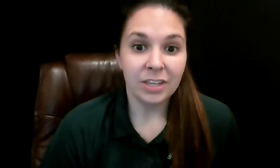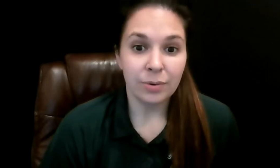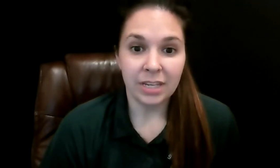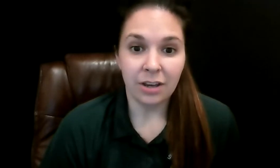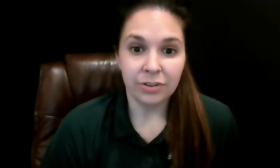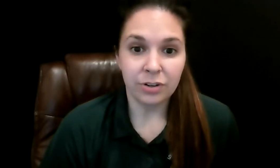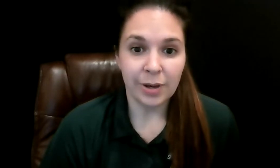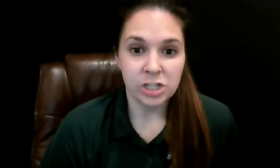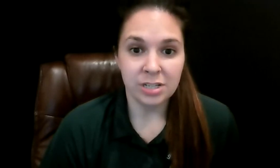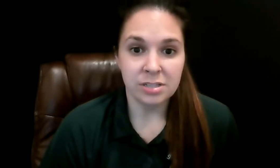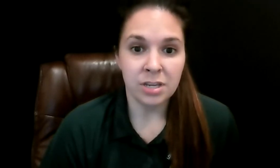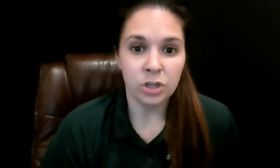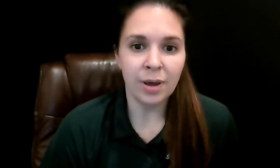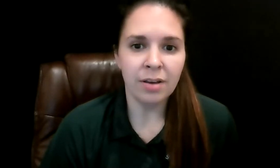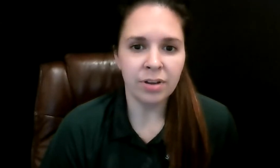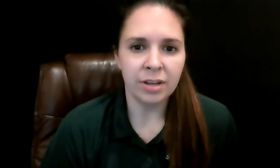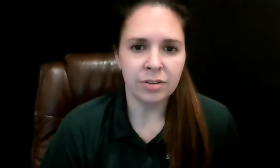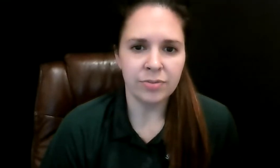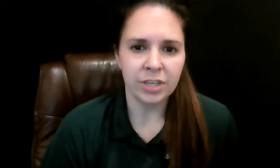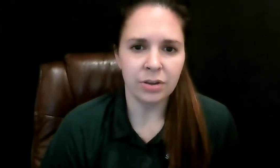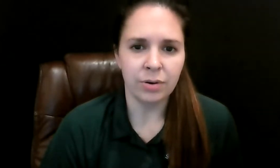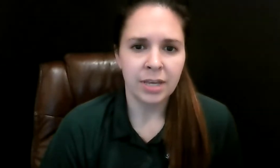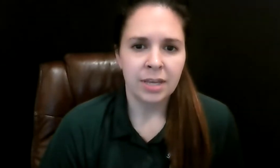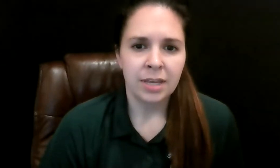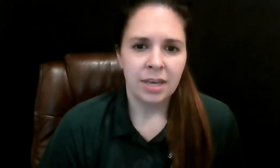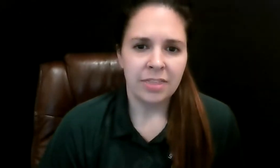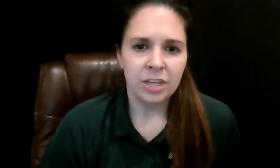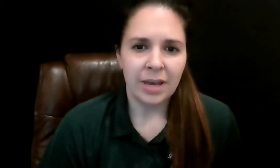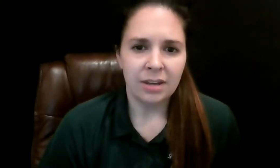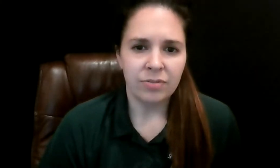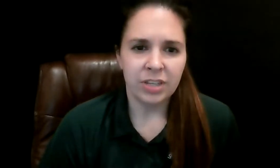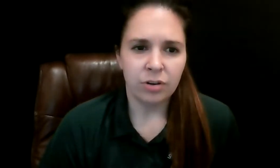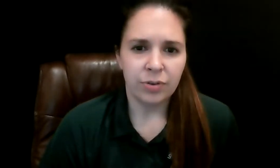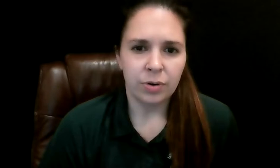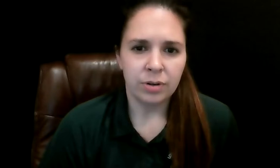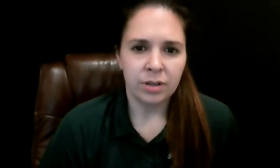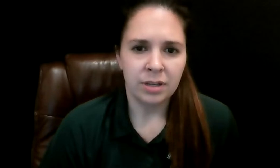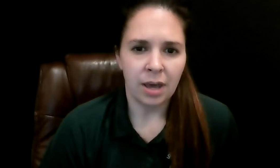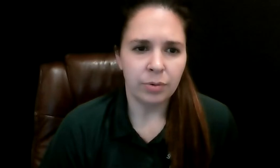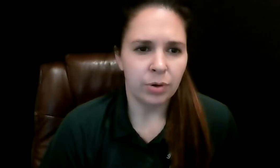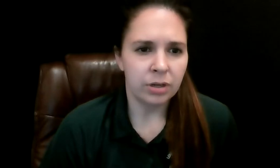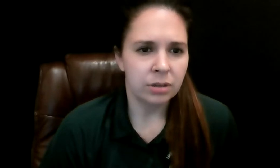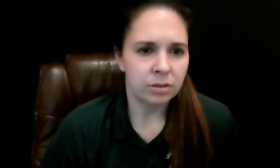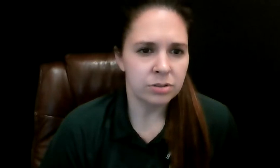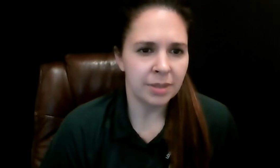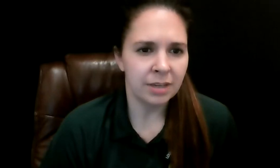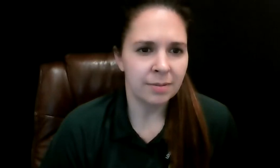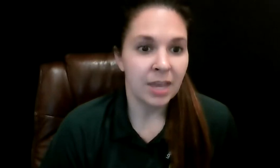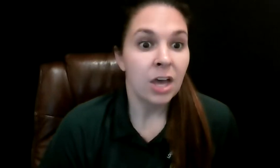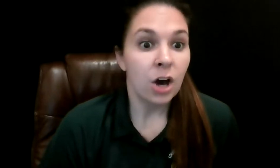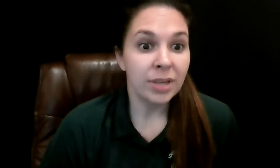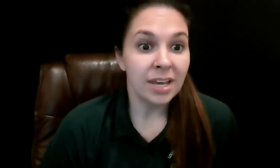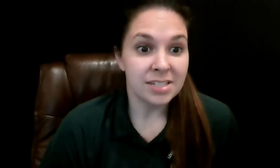Okay, thank you. Any other questions? You have another video. I think you had a video phone 911 or